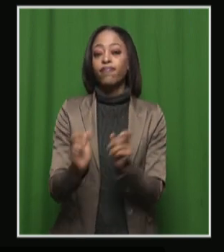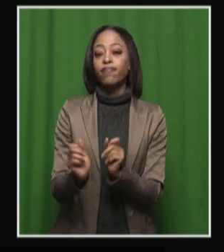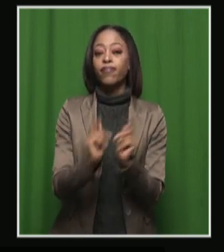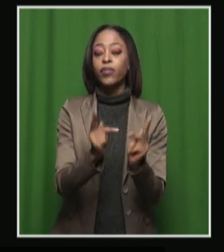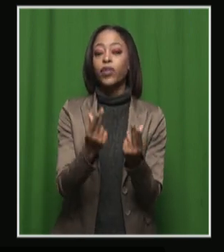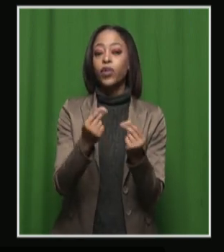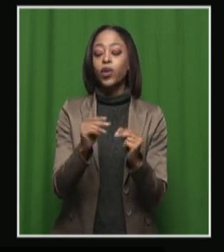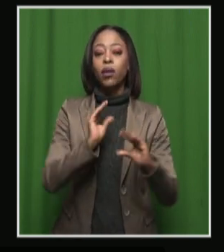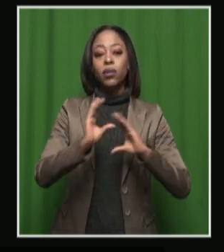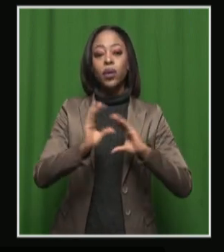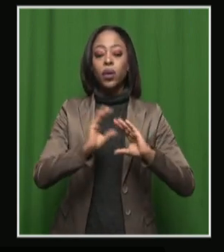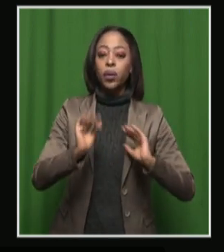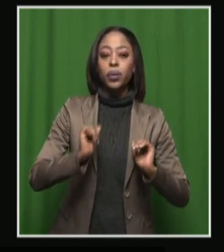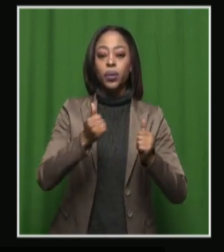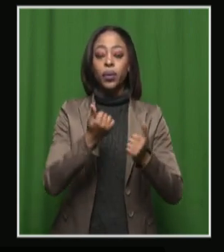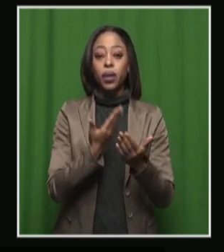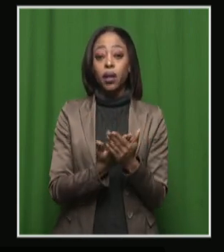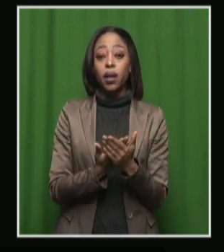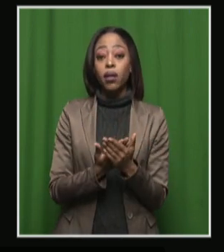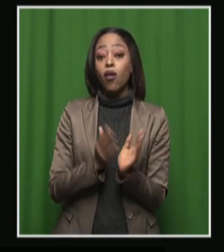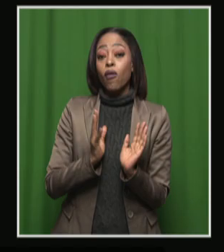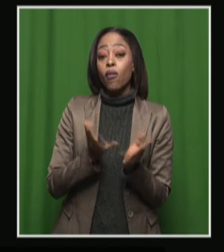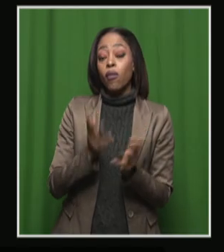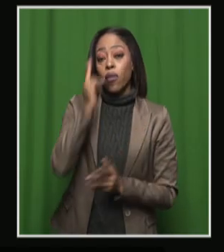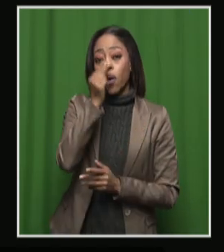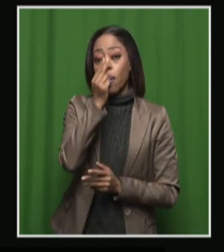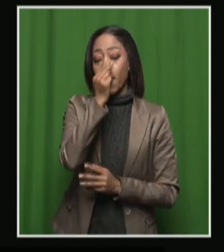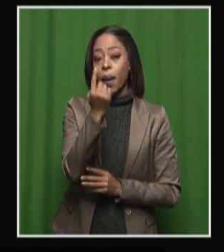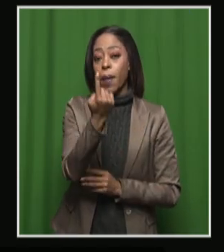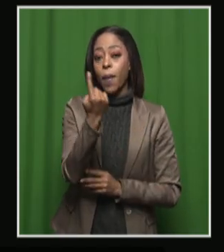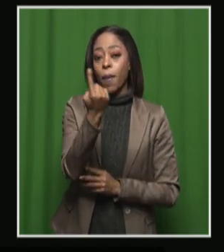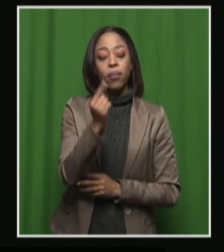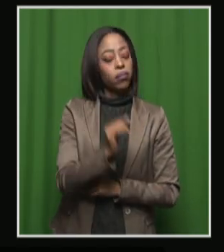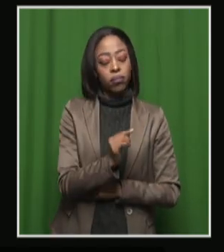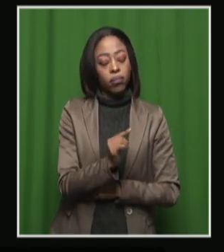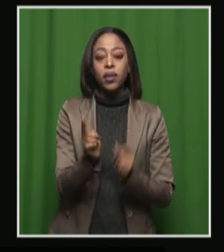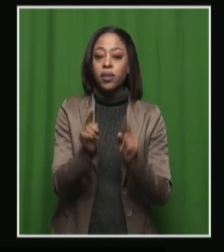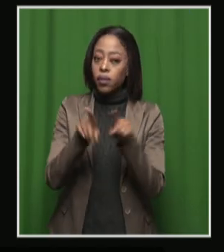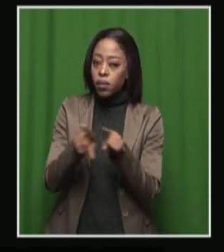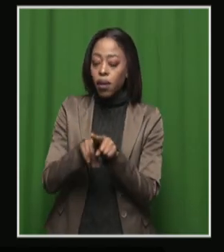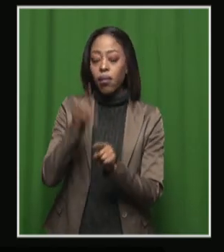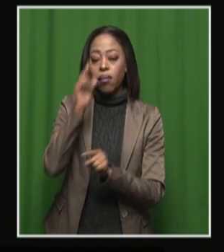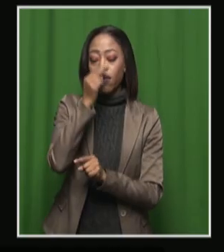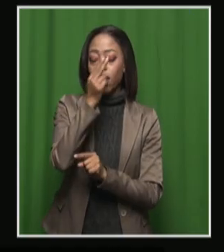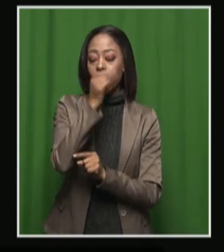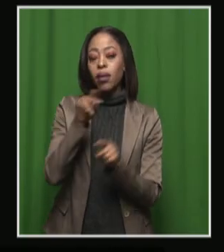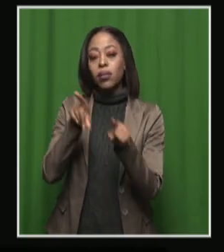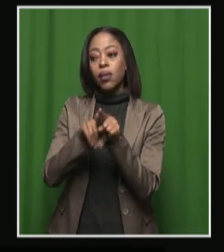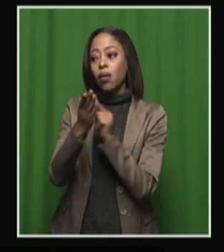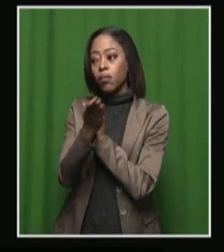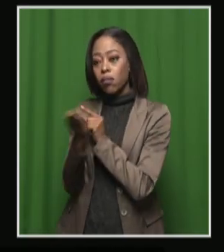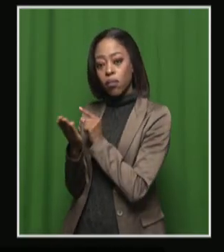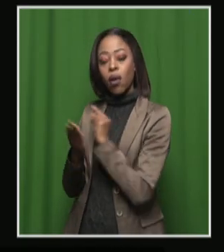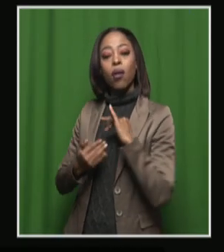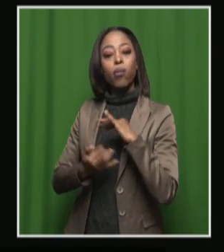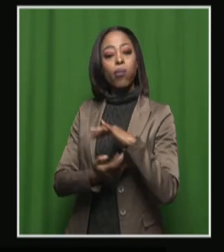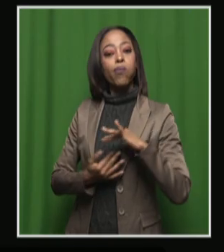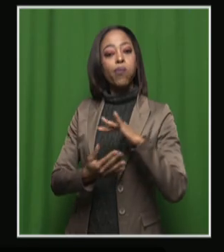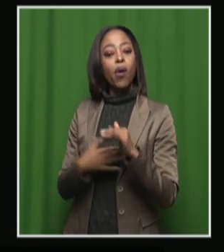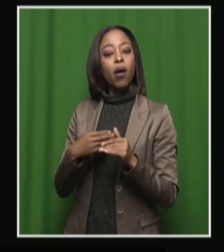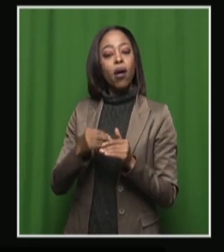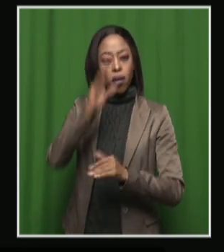of communication, not only for the visually impaired, but for the visually impaired and those who have the willingness